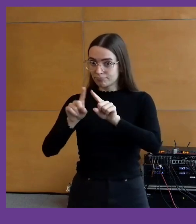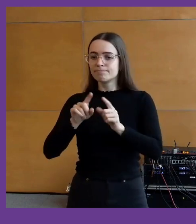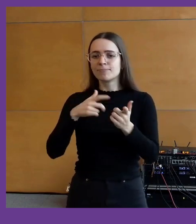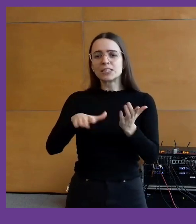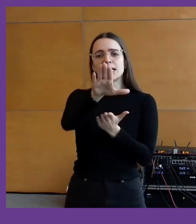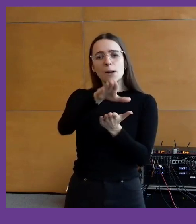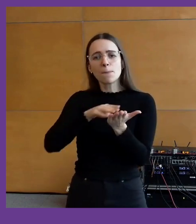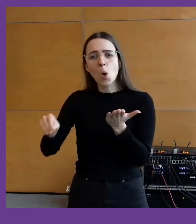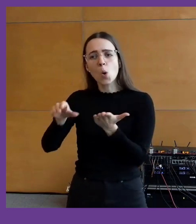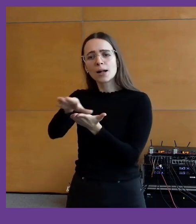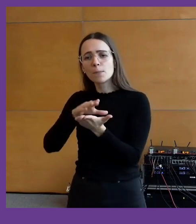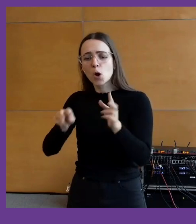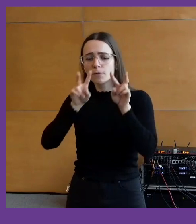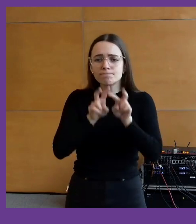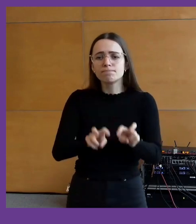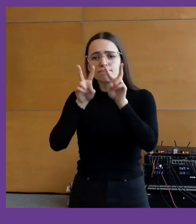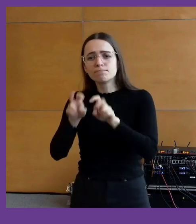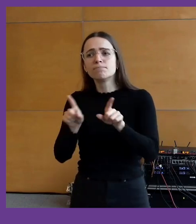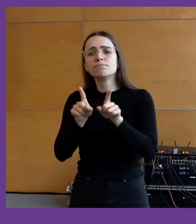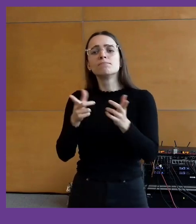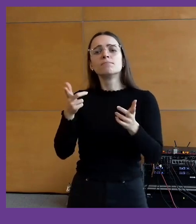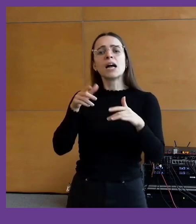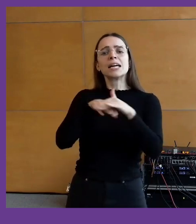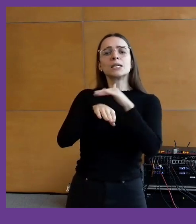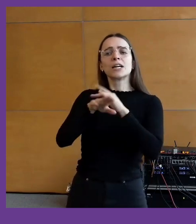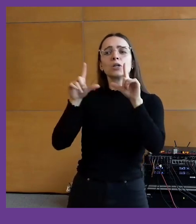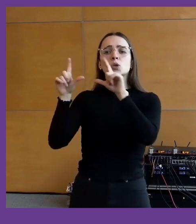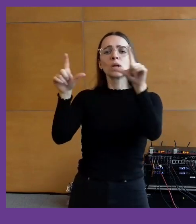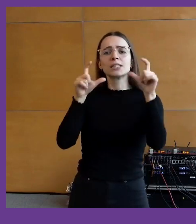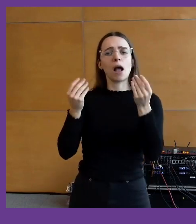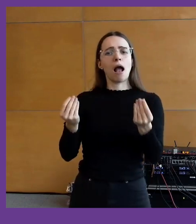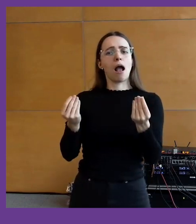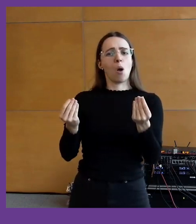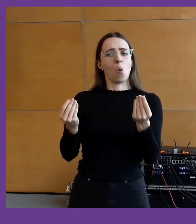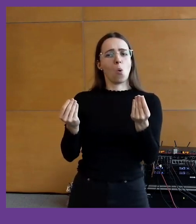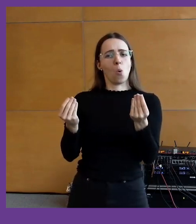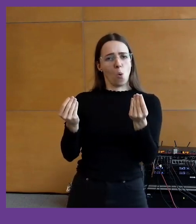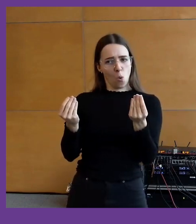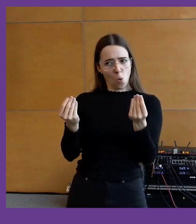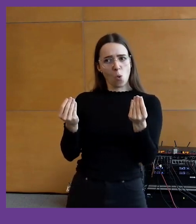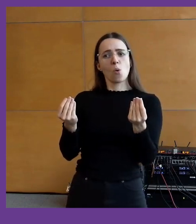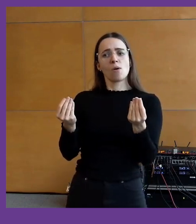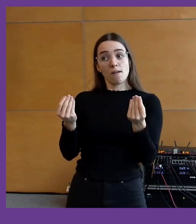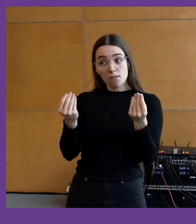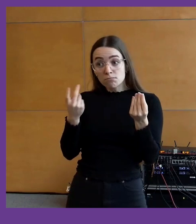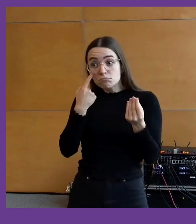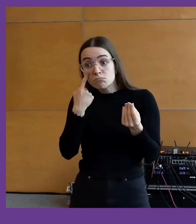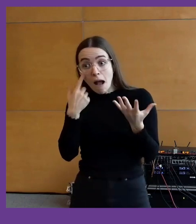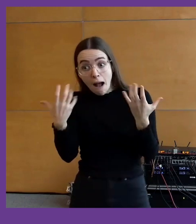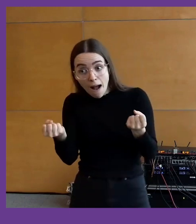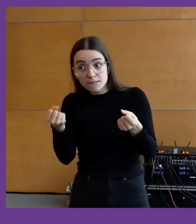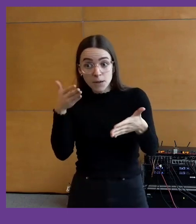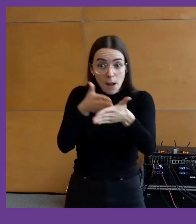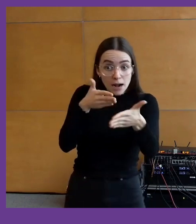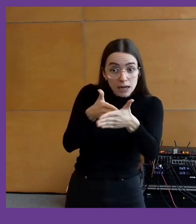many barriers for people with disabilities, so we also tried to make some recommendations in that sense. We worked on the international standard, first ISO